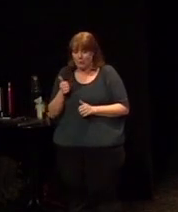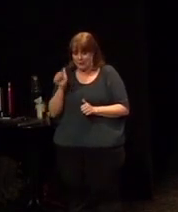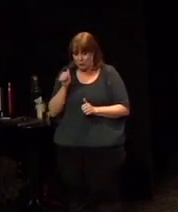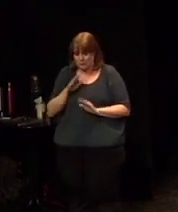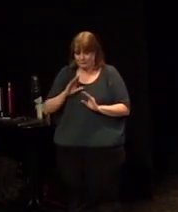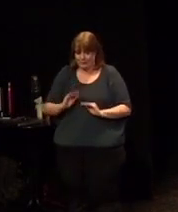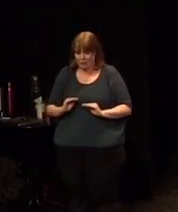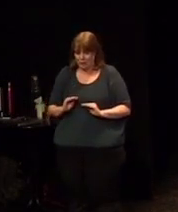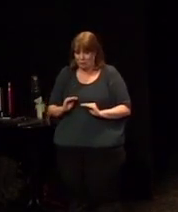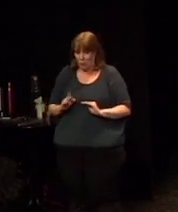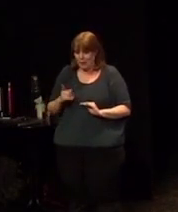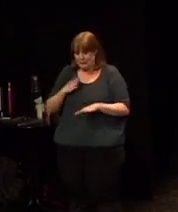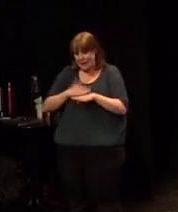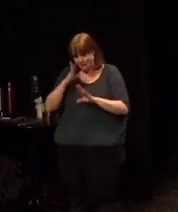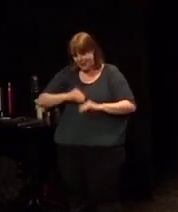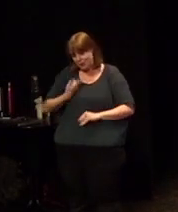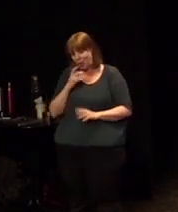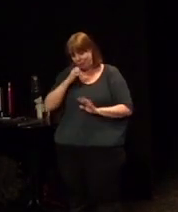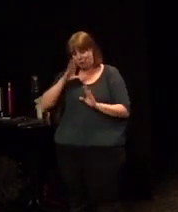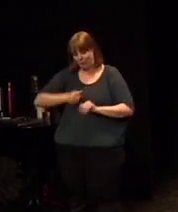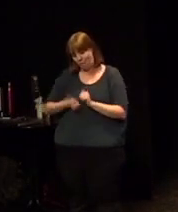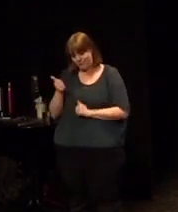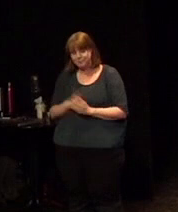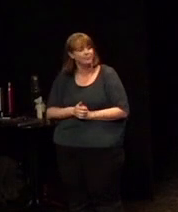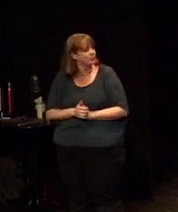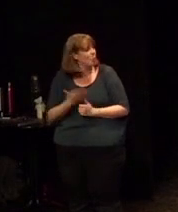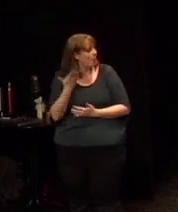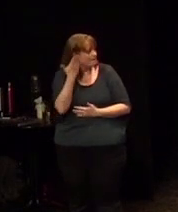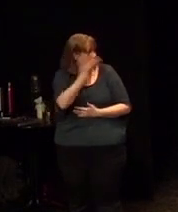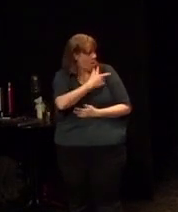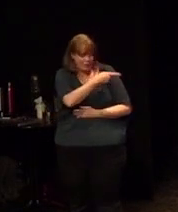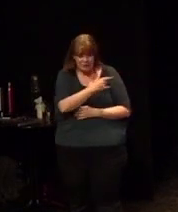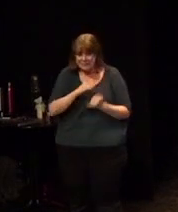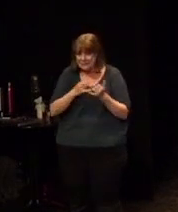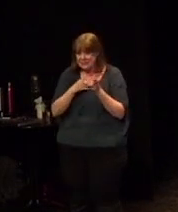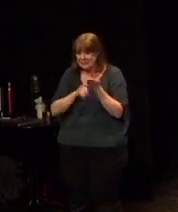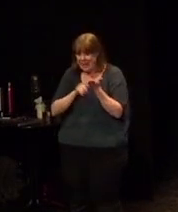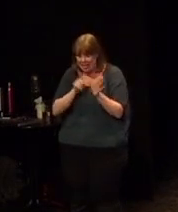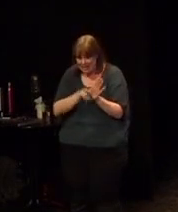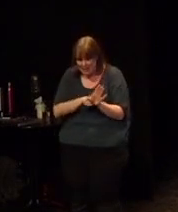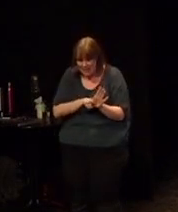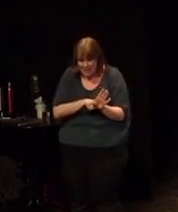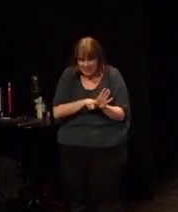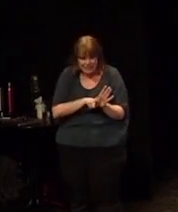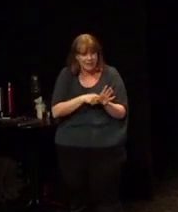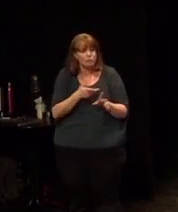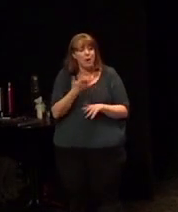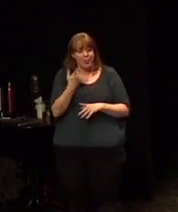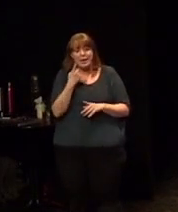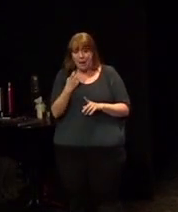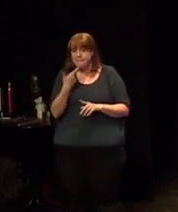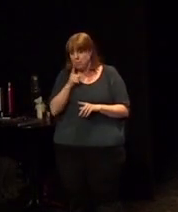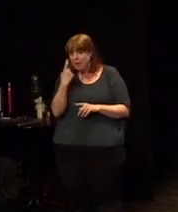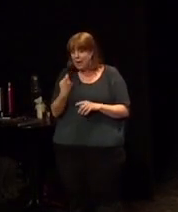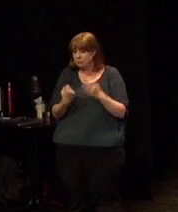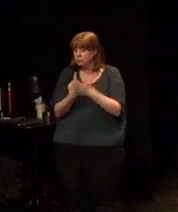on, you shut up and get off. So my apologies to Sally. I think there's an opportunity, I think, for people to talk to Sally about